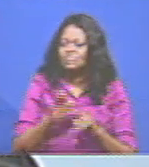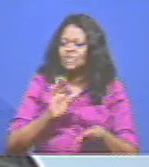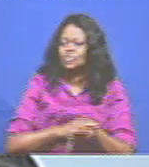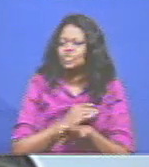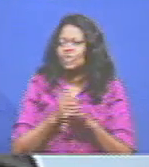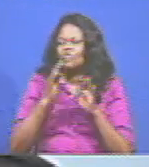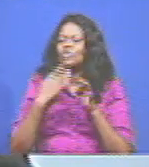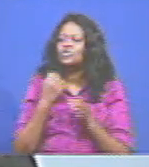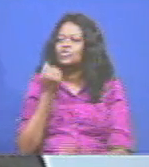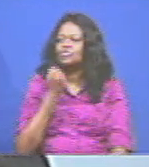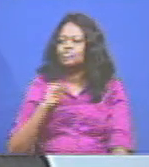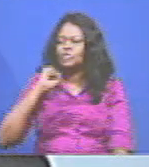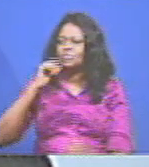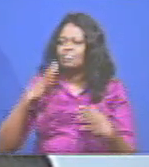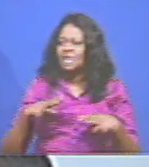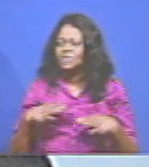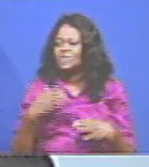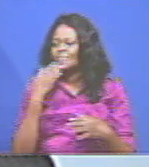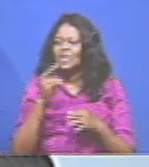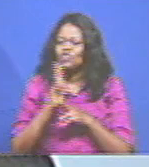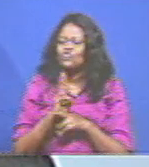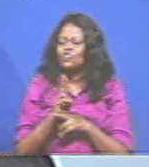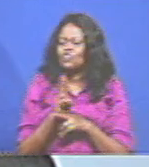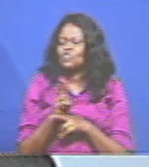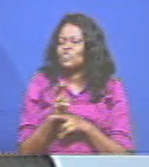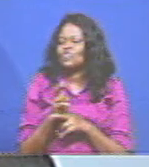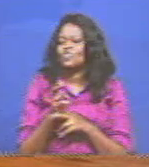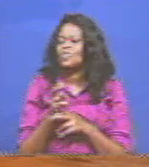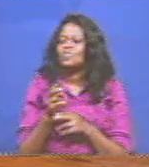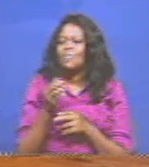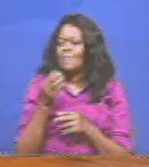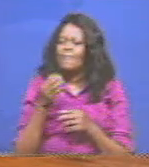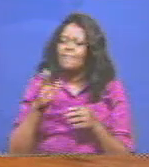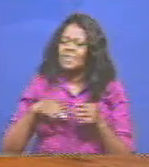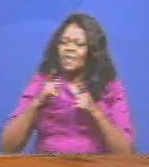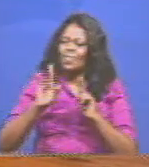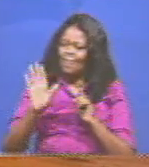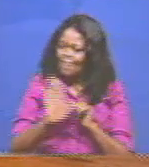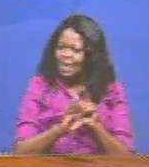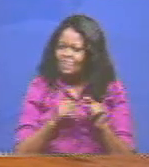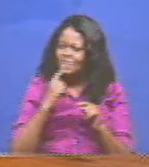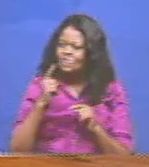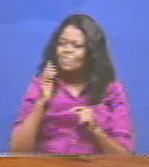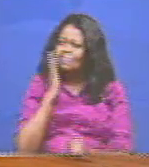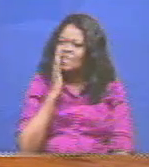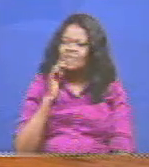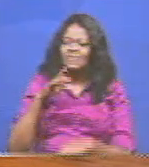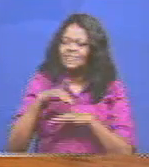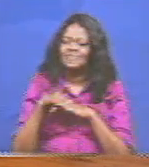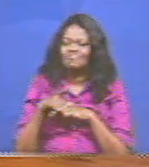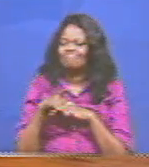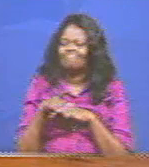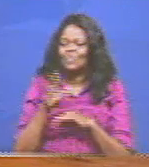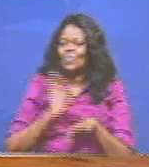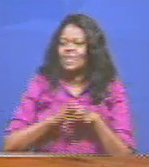it in vernacular. It carries, you no know, weight. If I tell you your mother in English, it has no weight. Yes. But